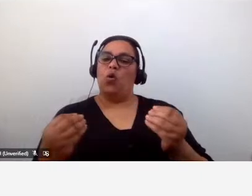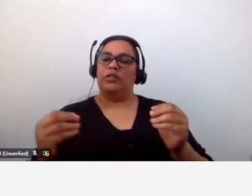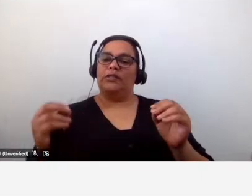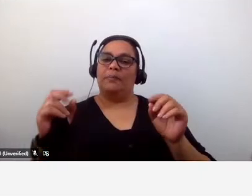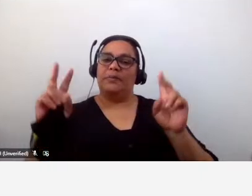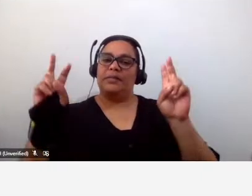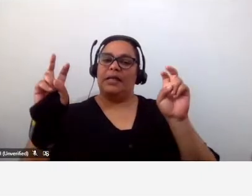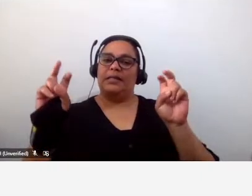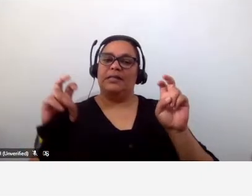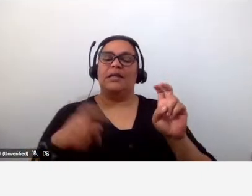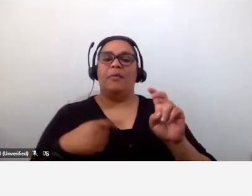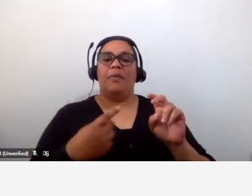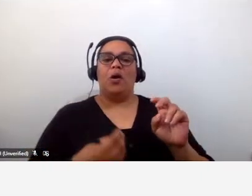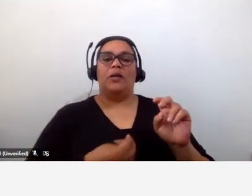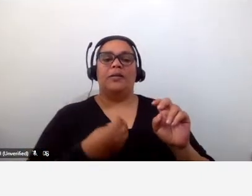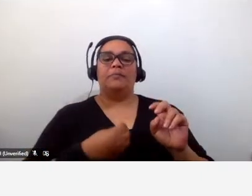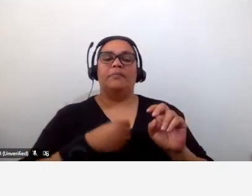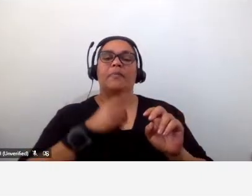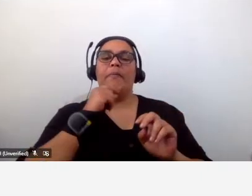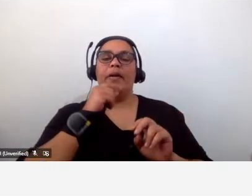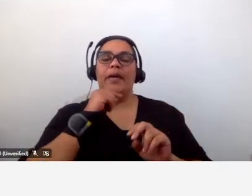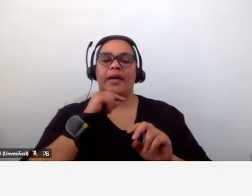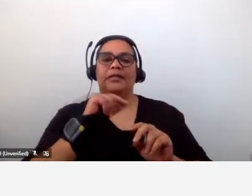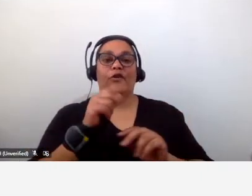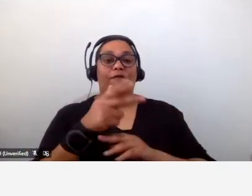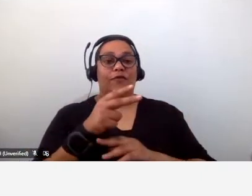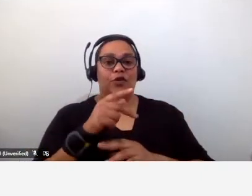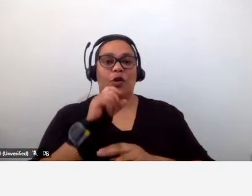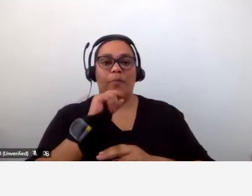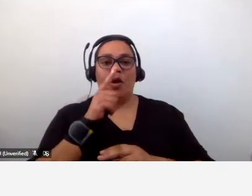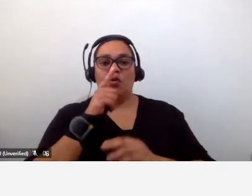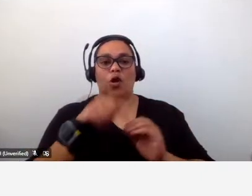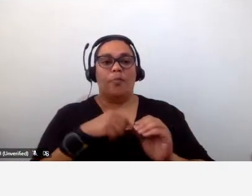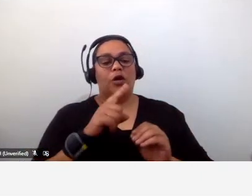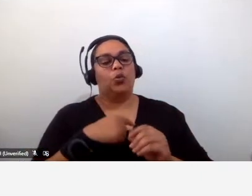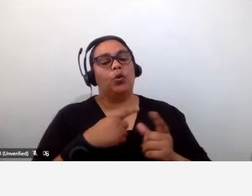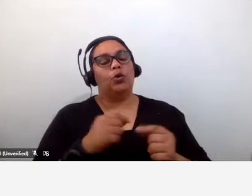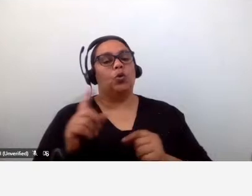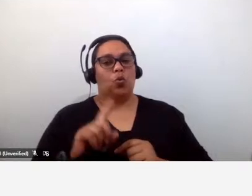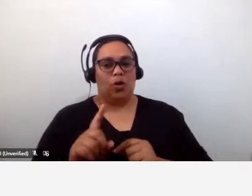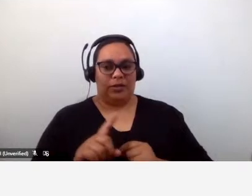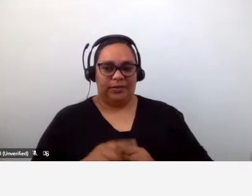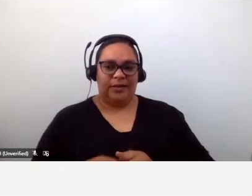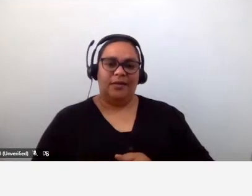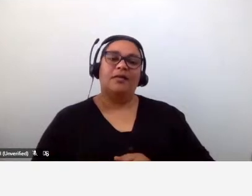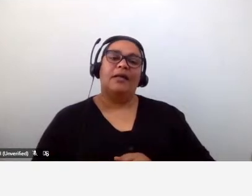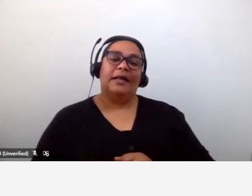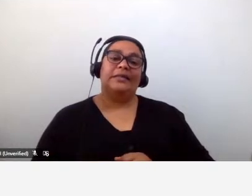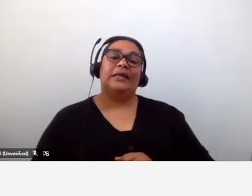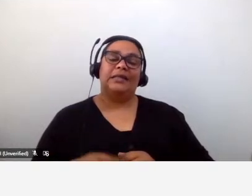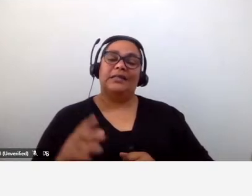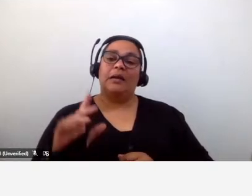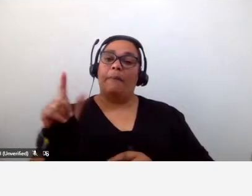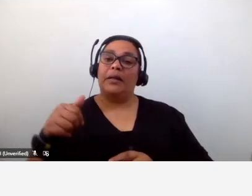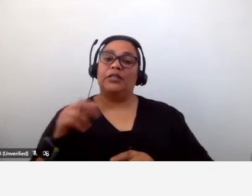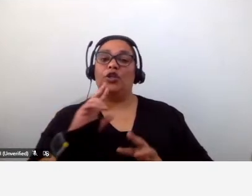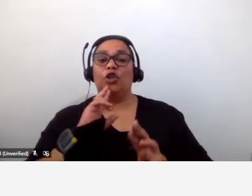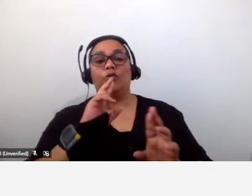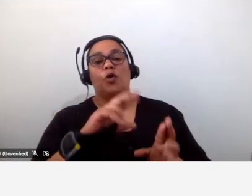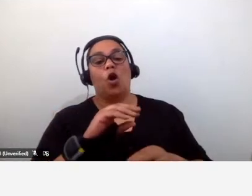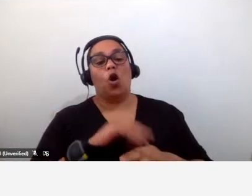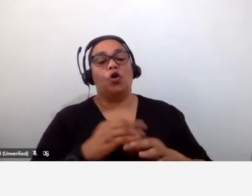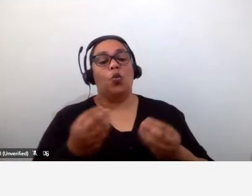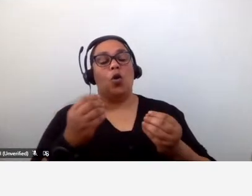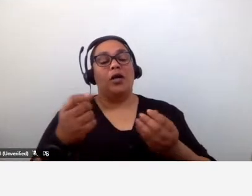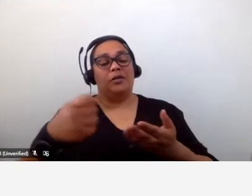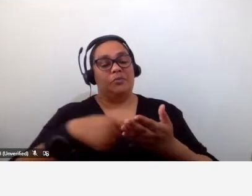about a young man, a video that we speak to about what we're doing. and somebody responded on my WhatsApp